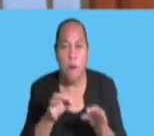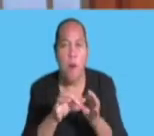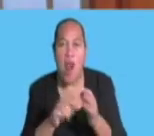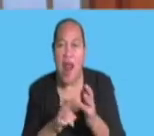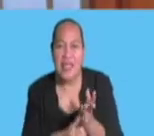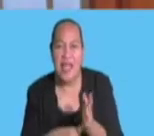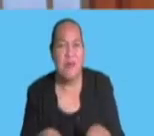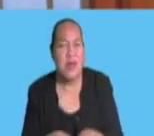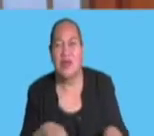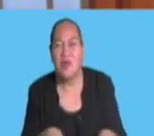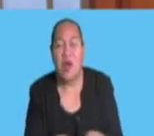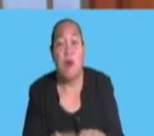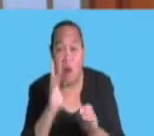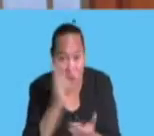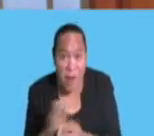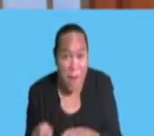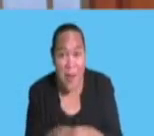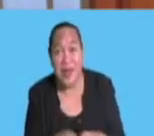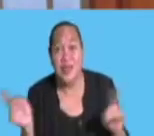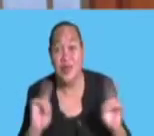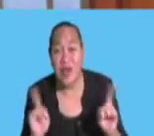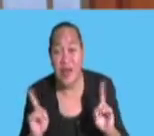it literally translates